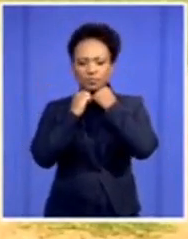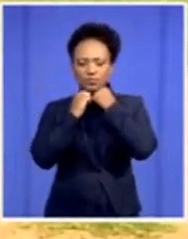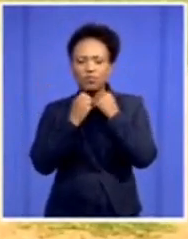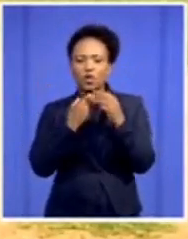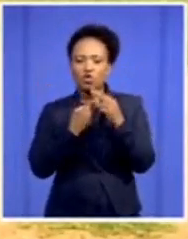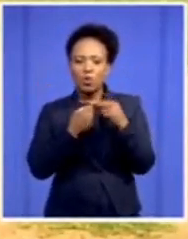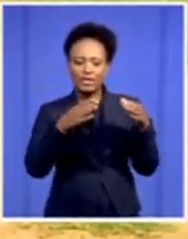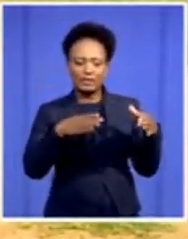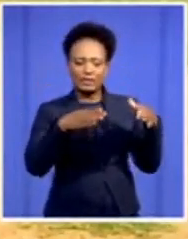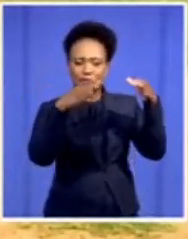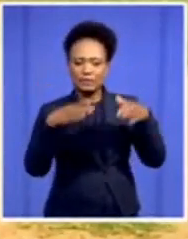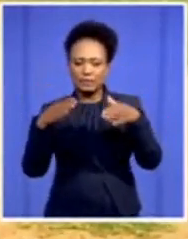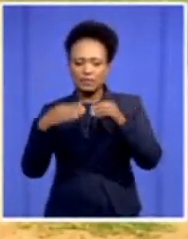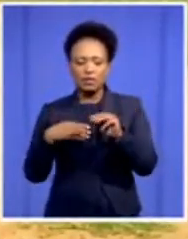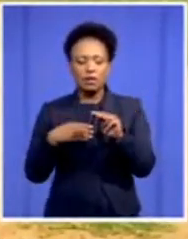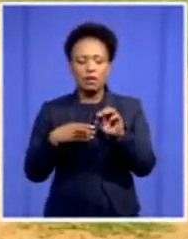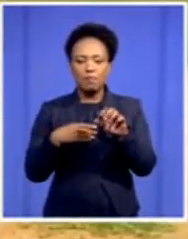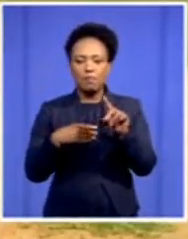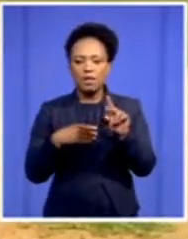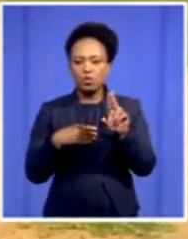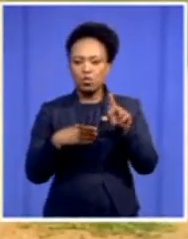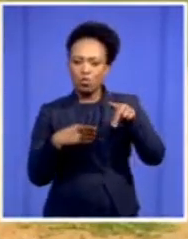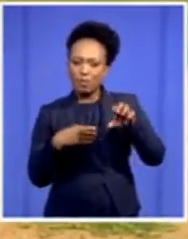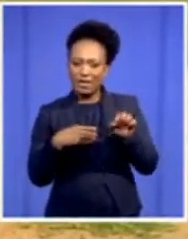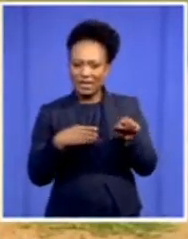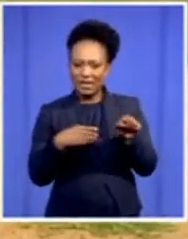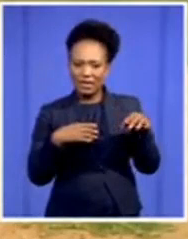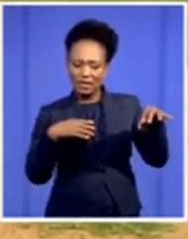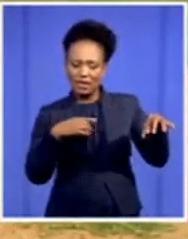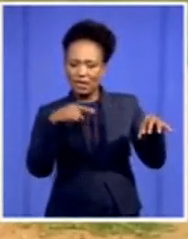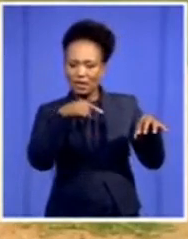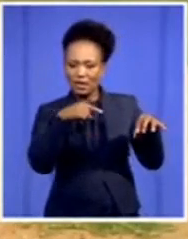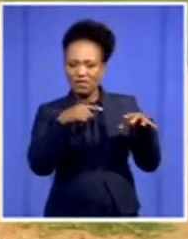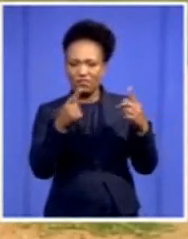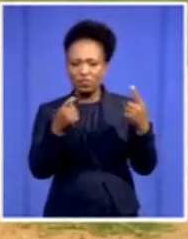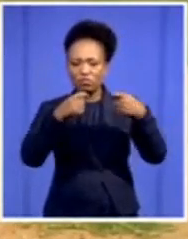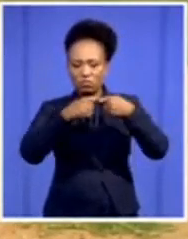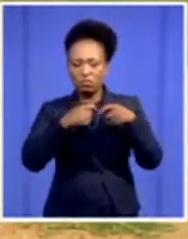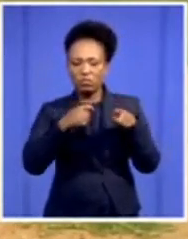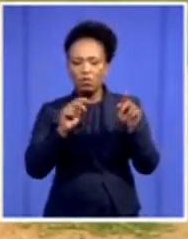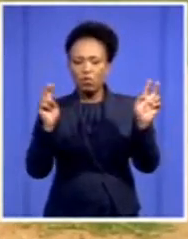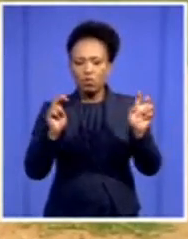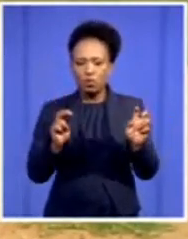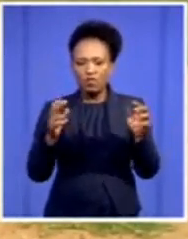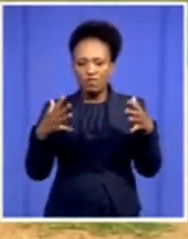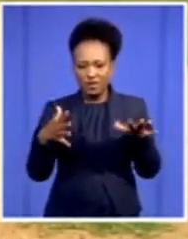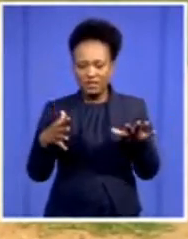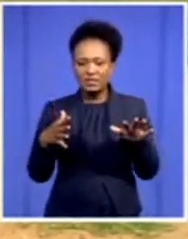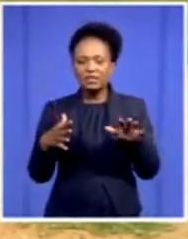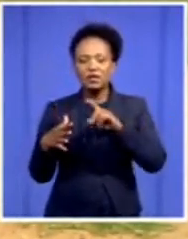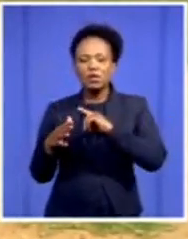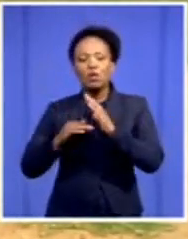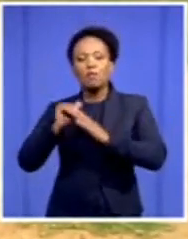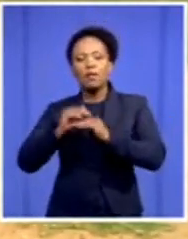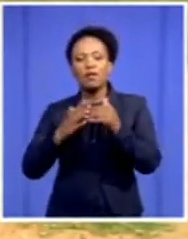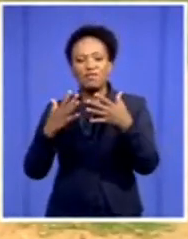was it started contributing to the national power grid. It was construction was completed, and locals